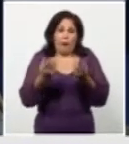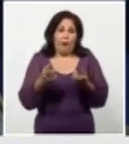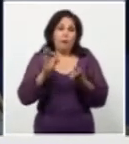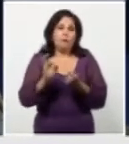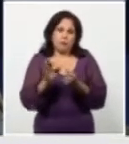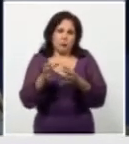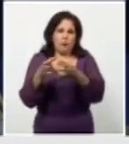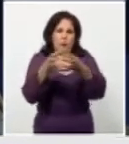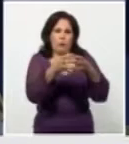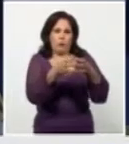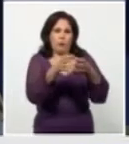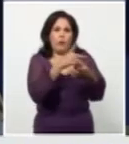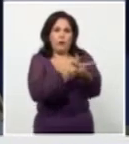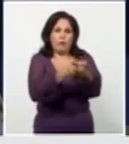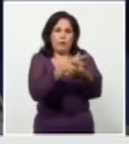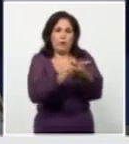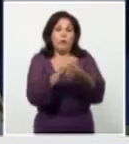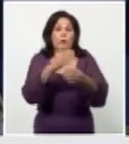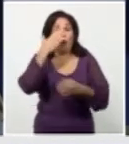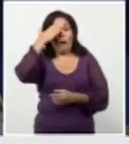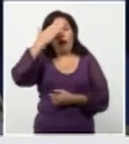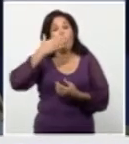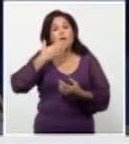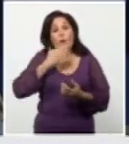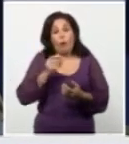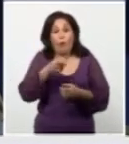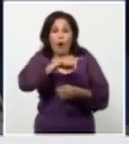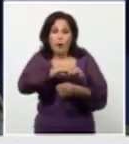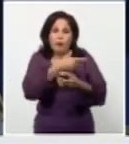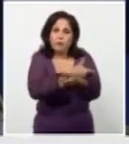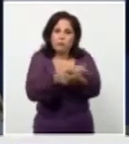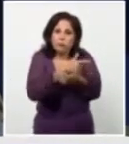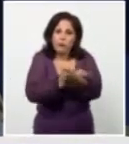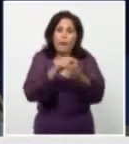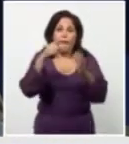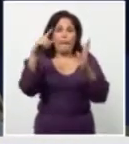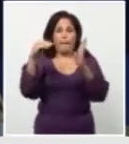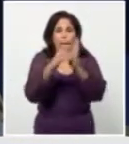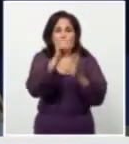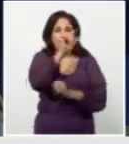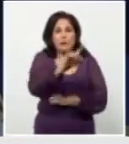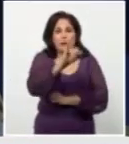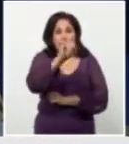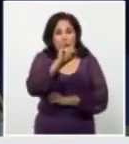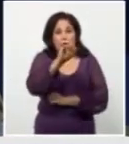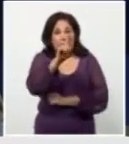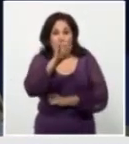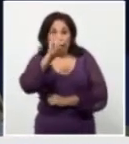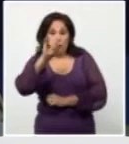undetected because they were totally asymptomatic. These people already total